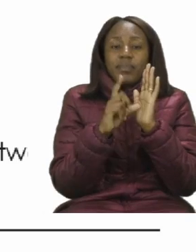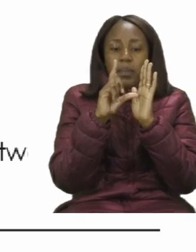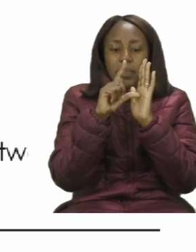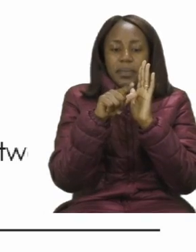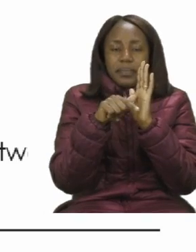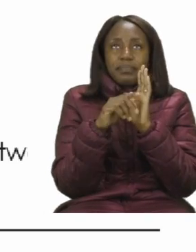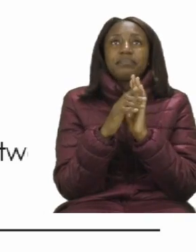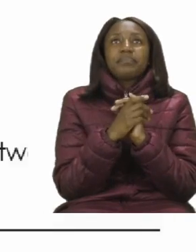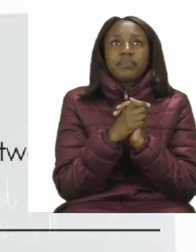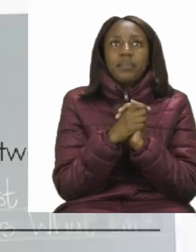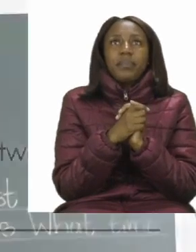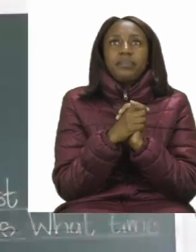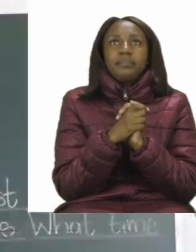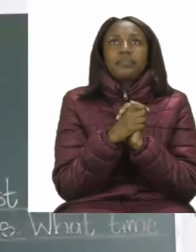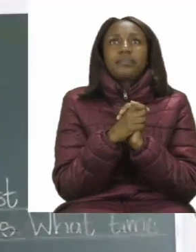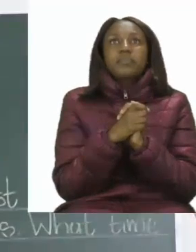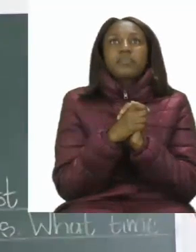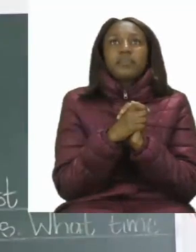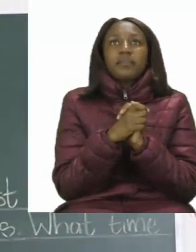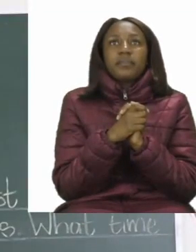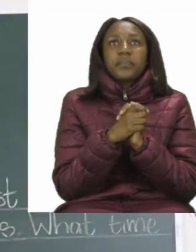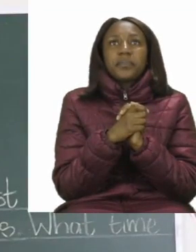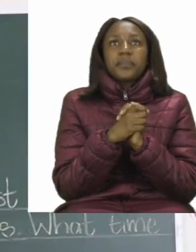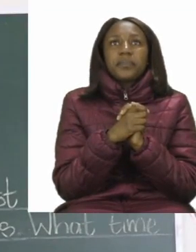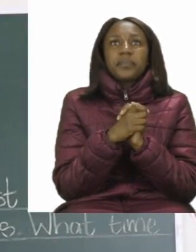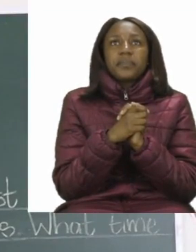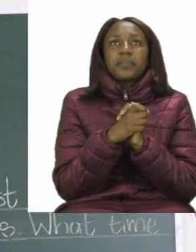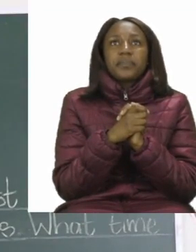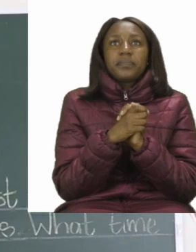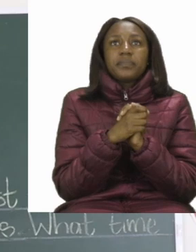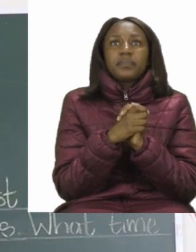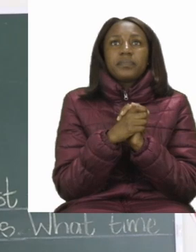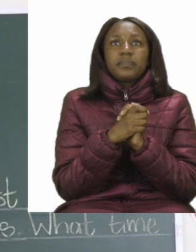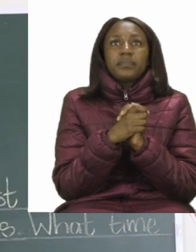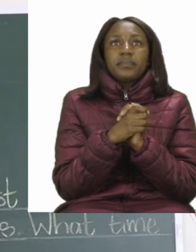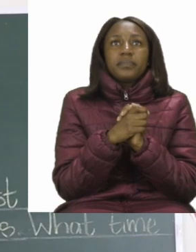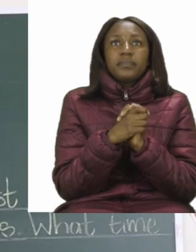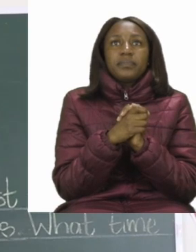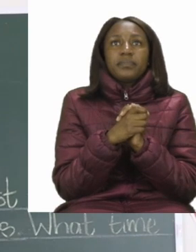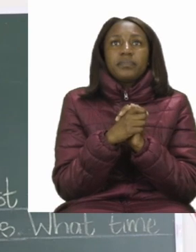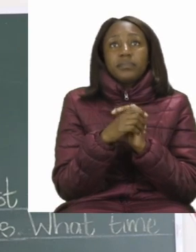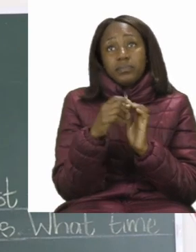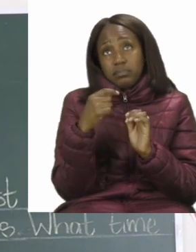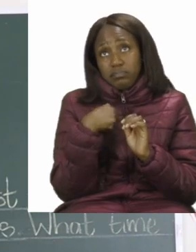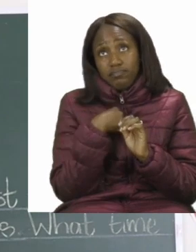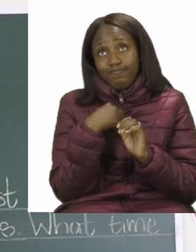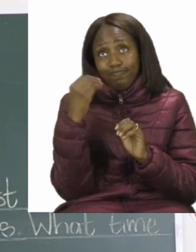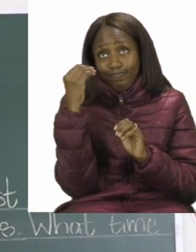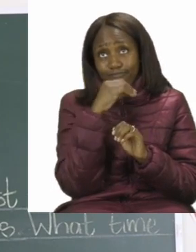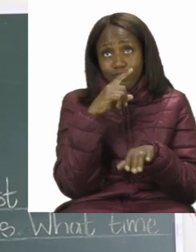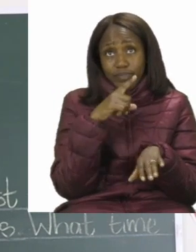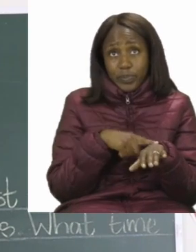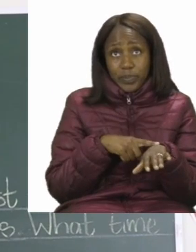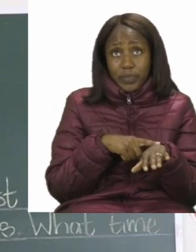clock. Now, it says that I eat lunch at